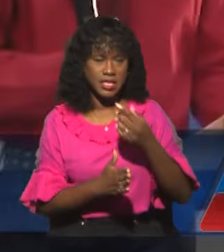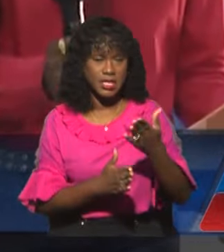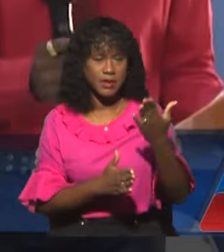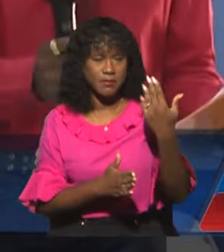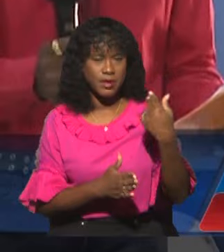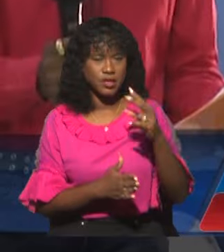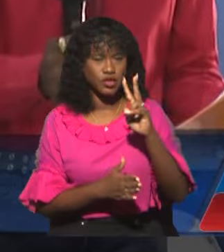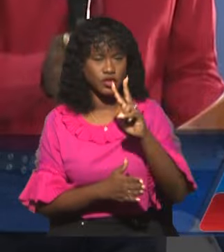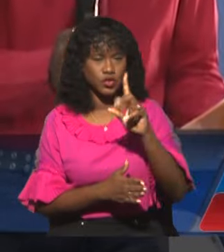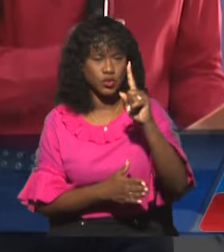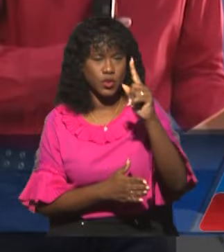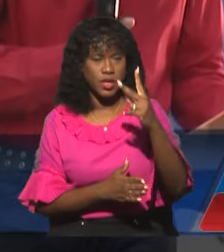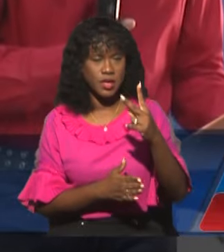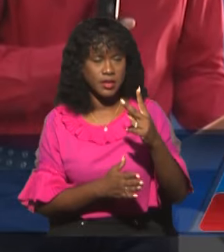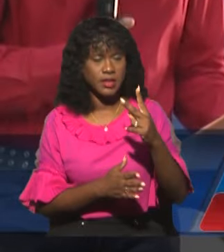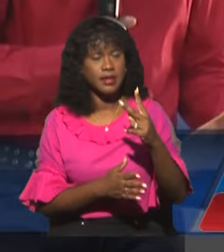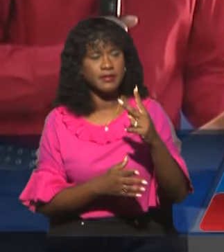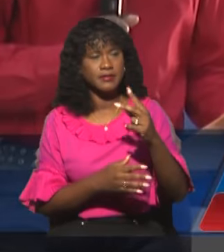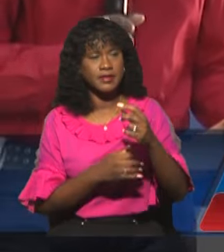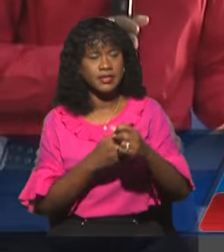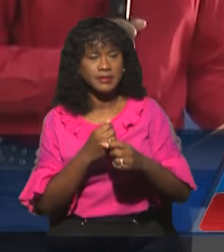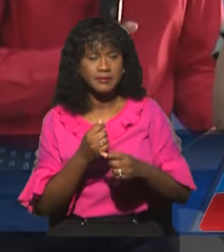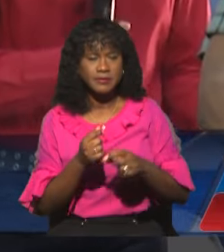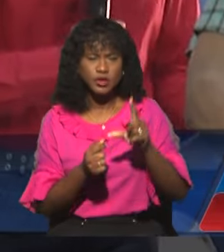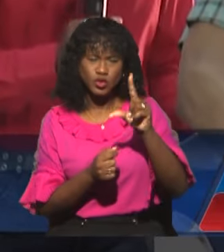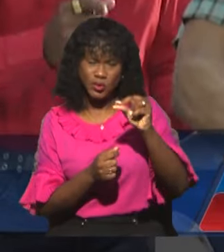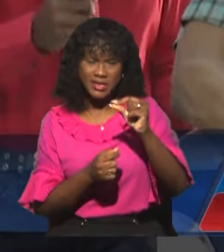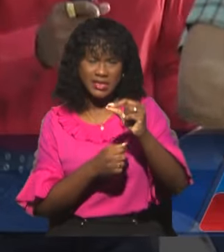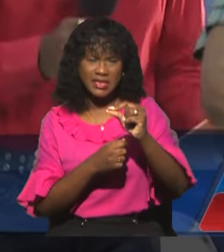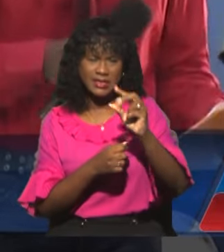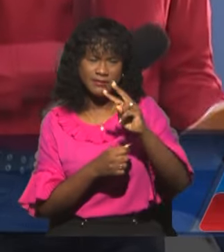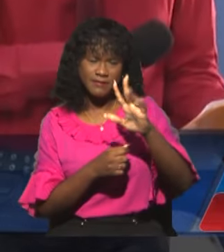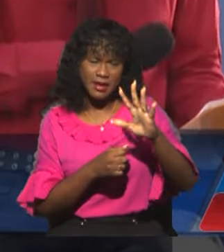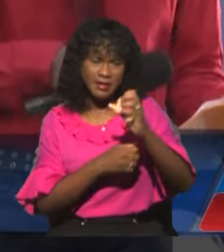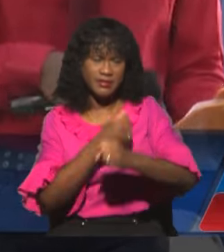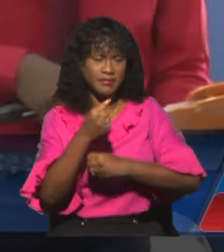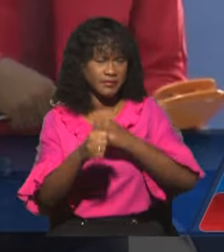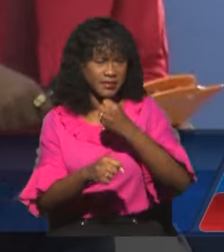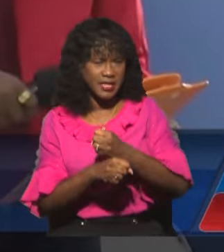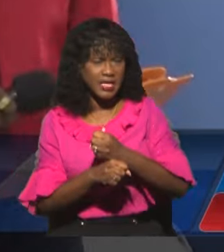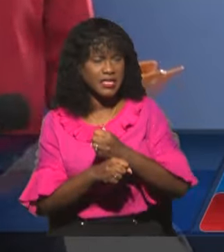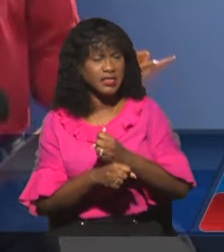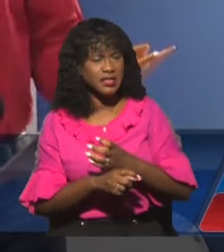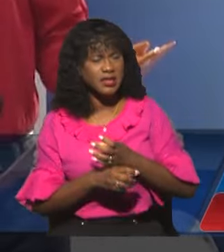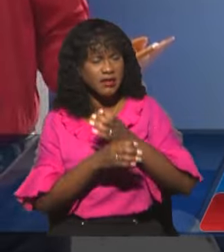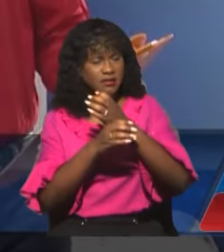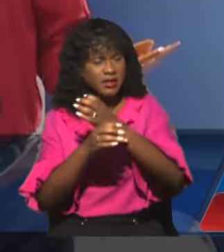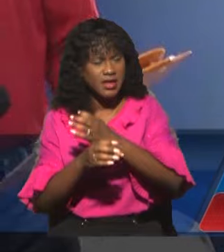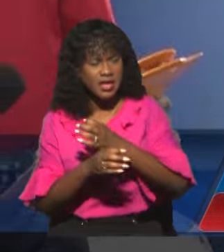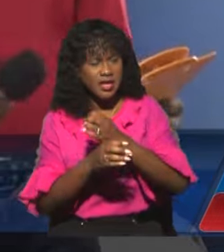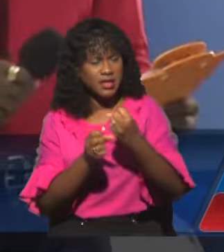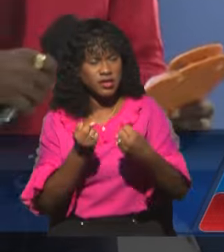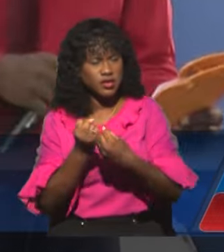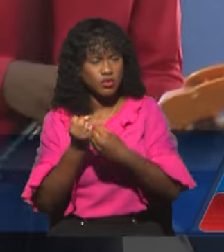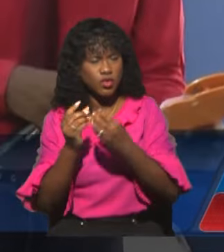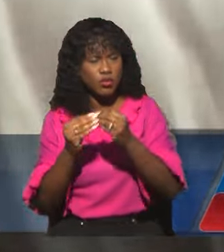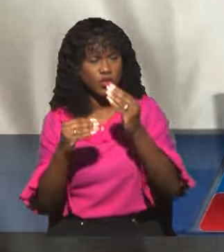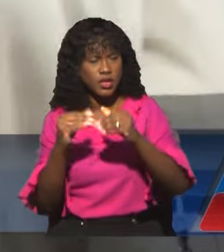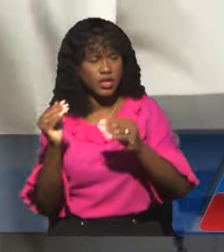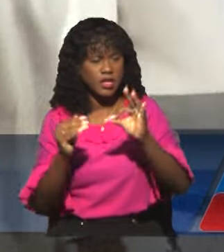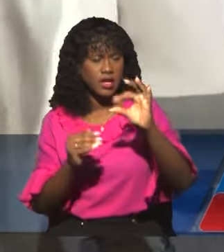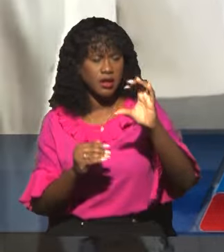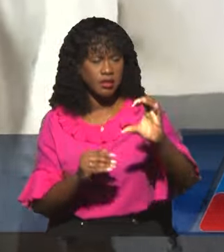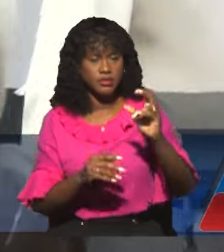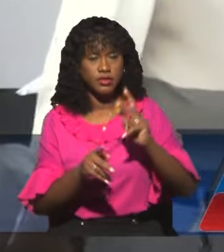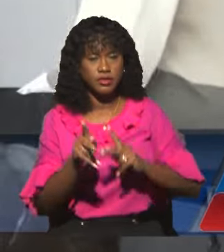past 2.5 decades, Court Shamrock has provided shelter, care, and support to over 900 individuals.